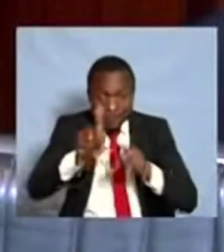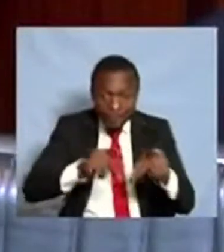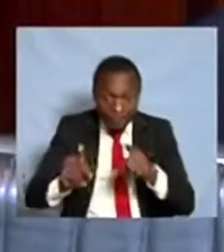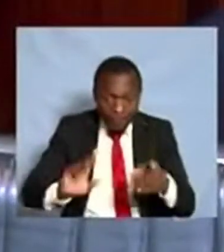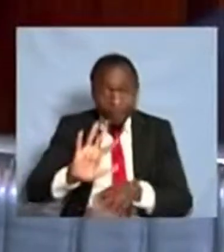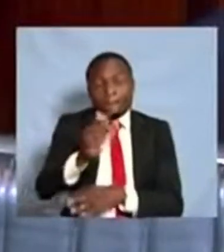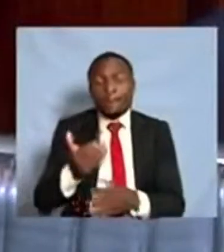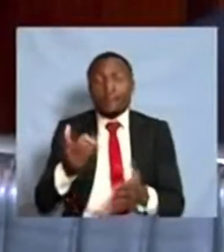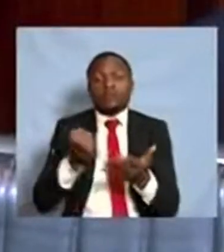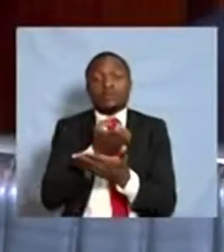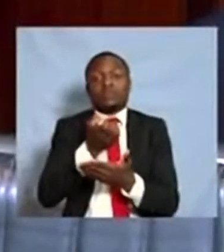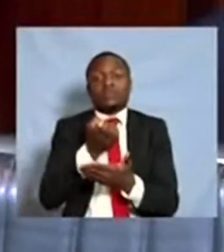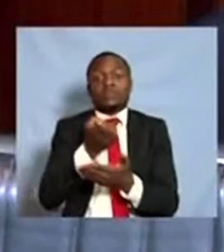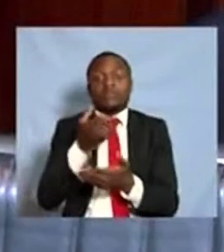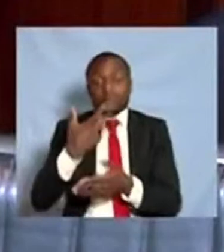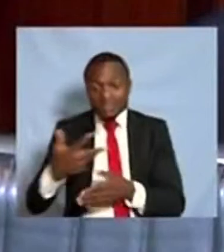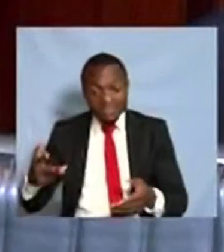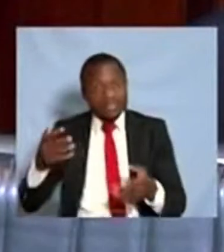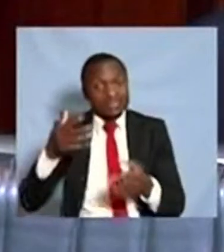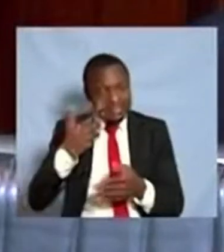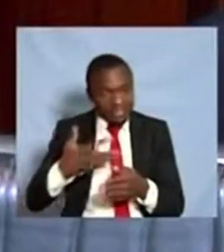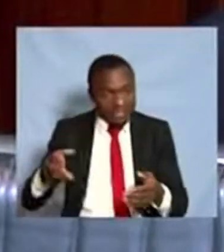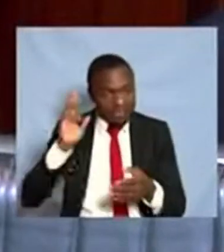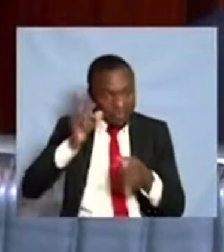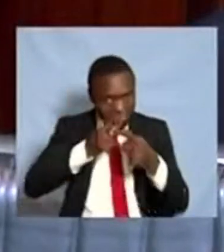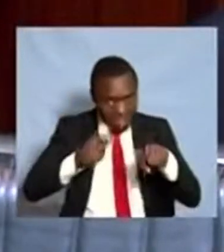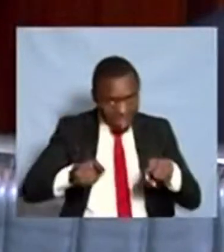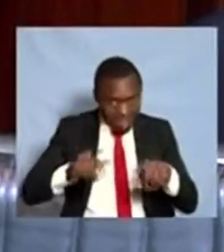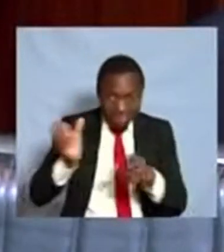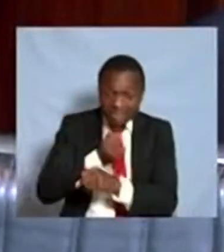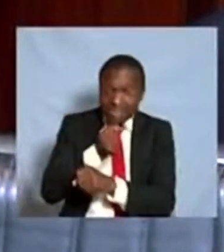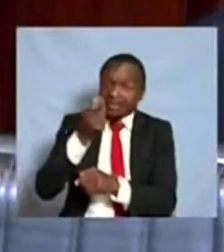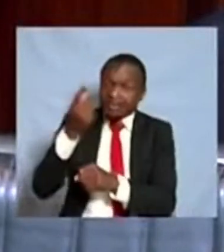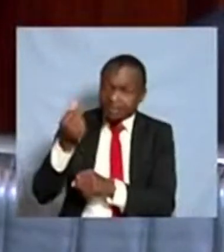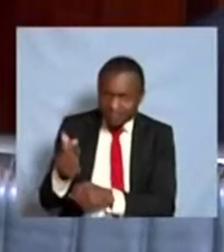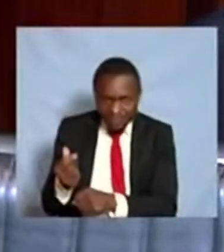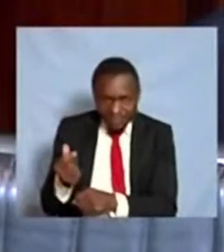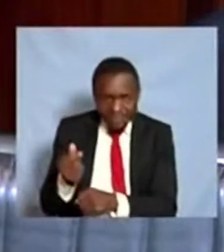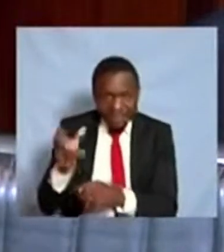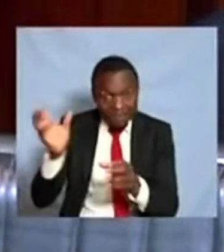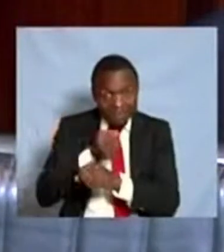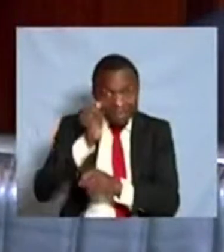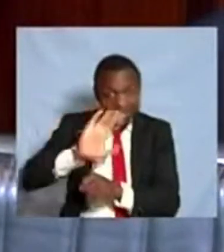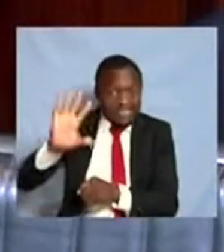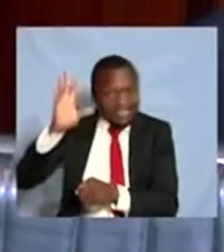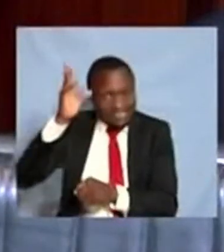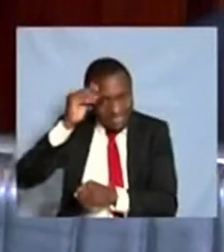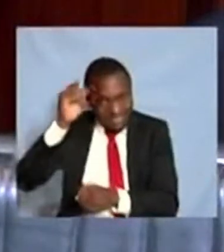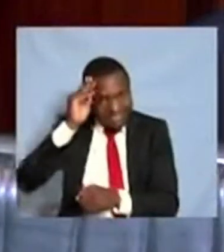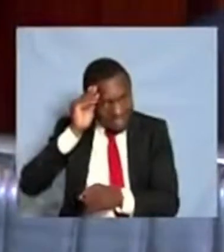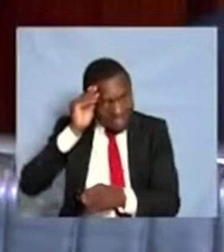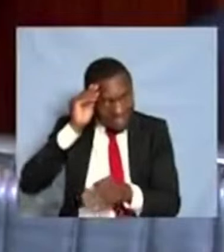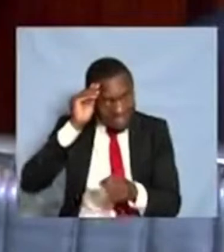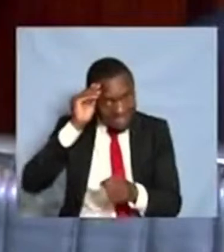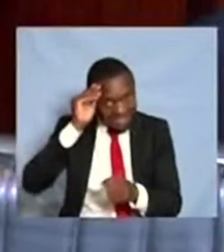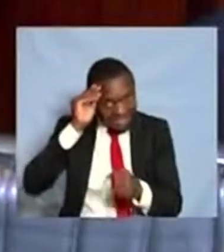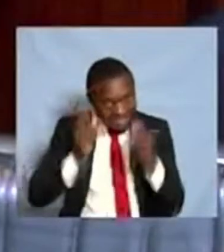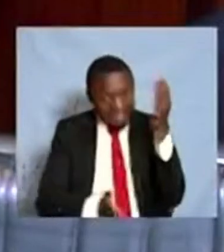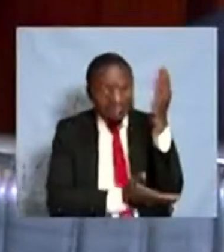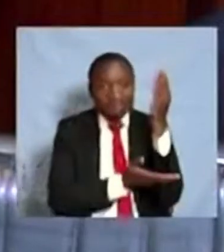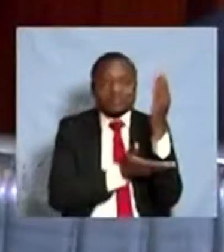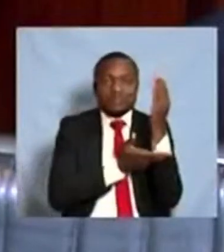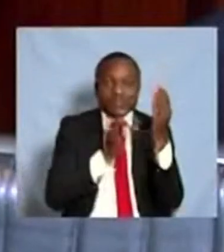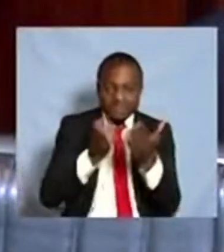economy, two things will be happening. They'll be earning money and they'll be earning their experience in readiness for a growing economy.